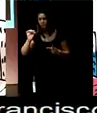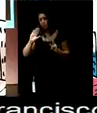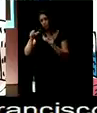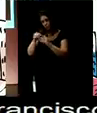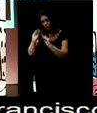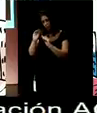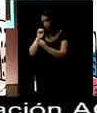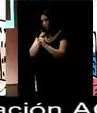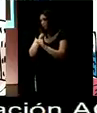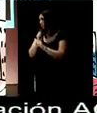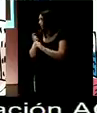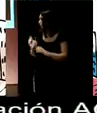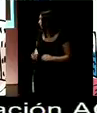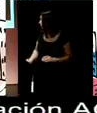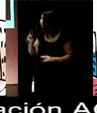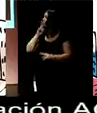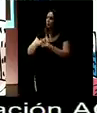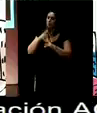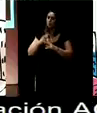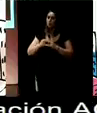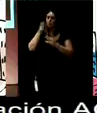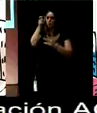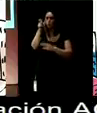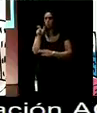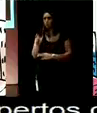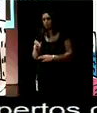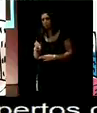group of experts whose names